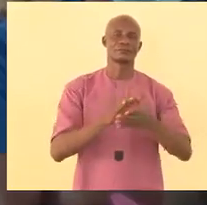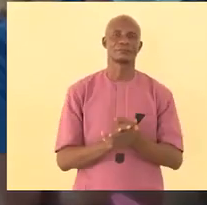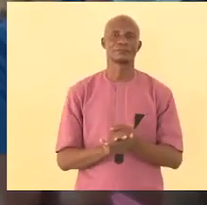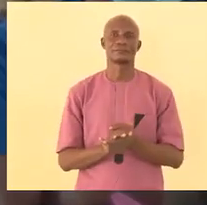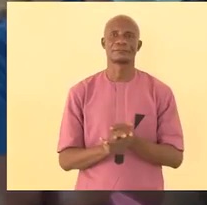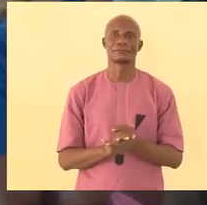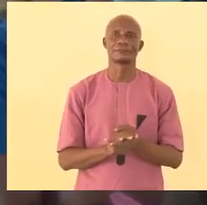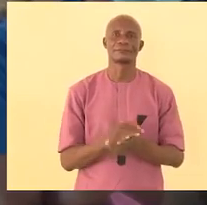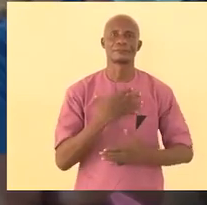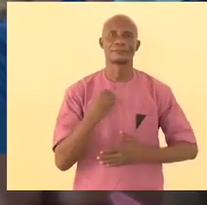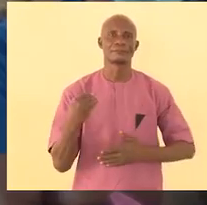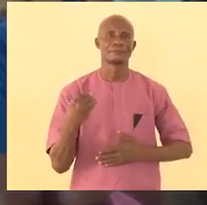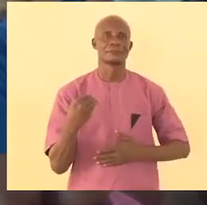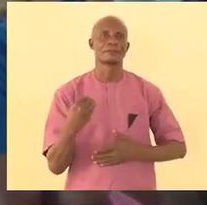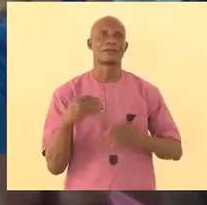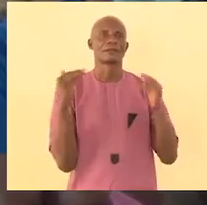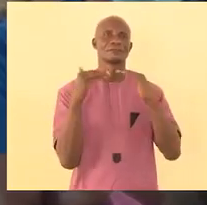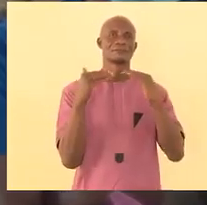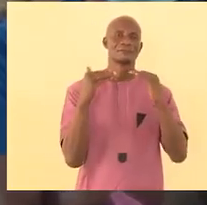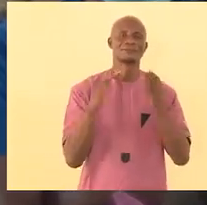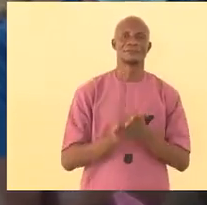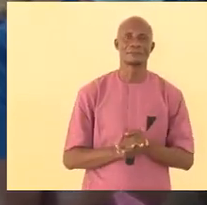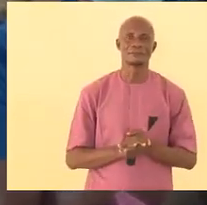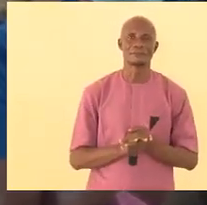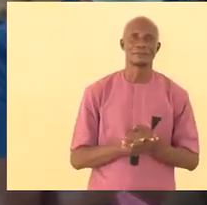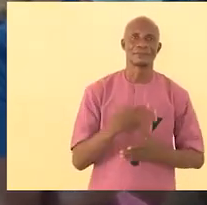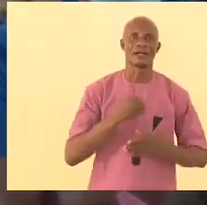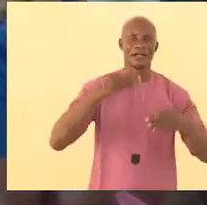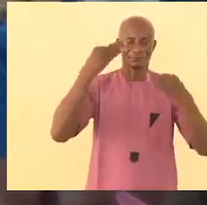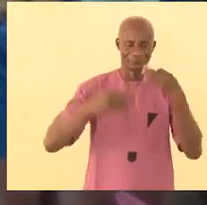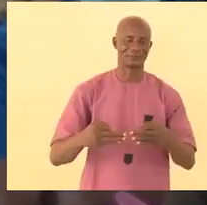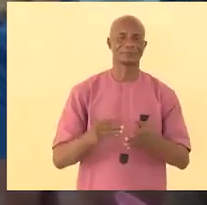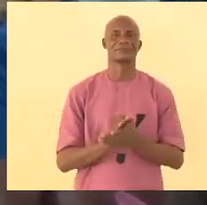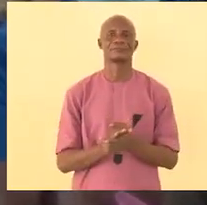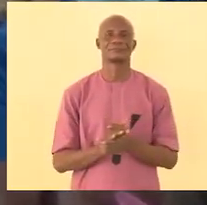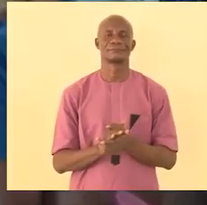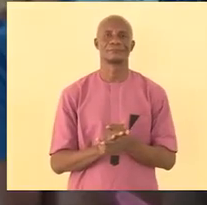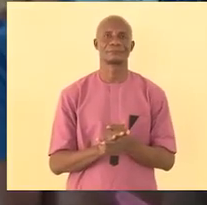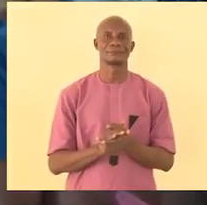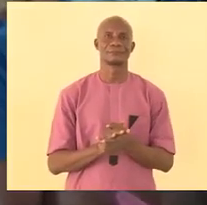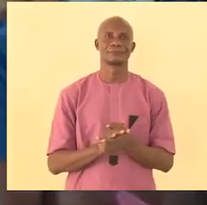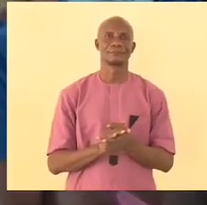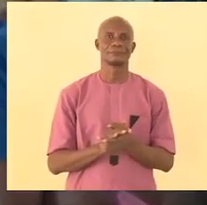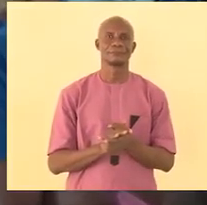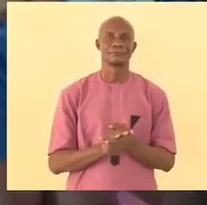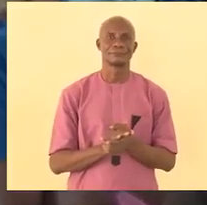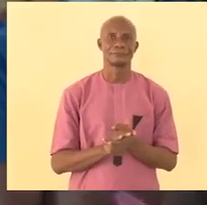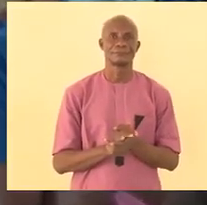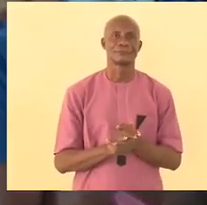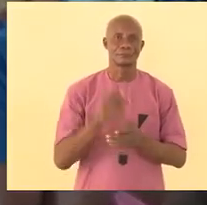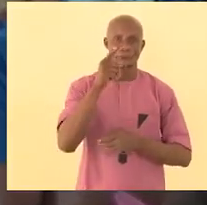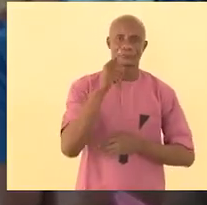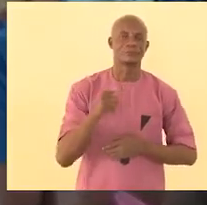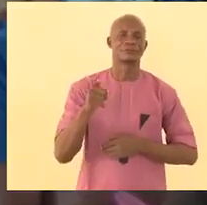compassionate, and fair, and just. Okay.